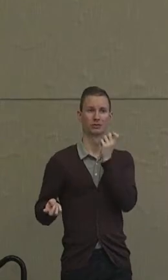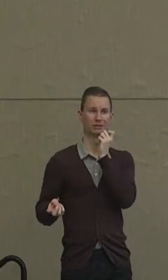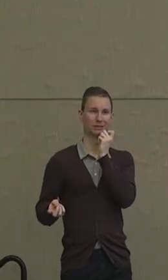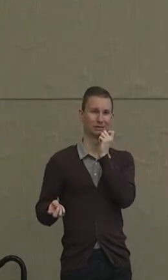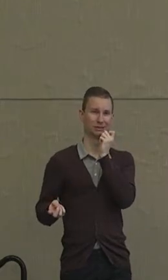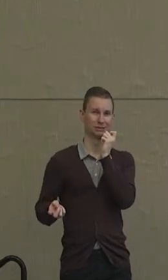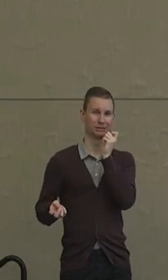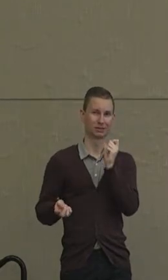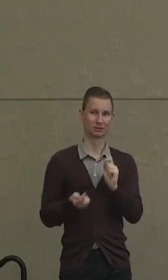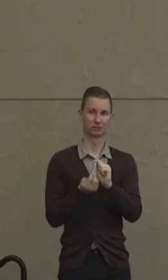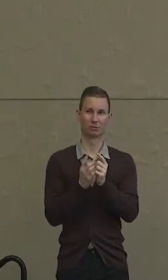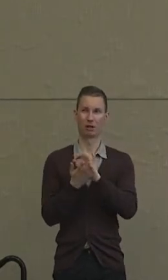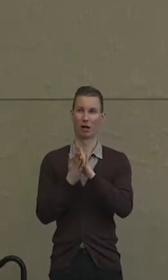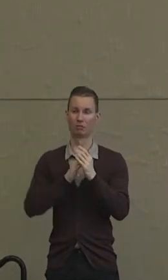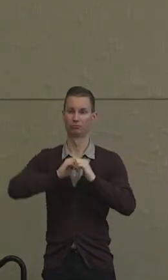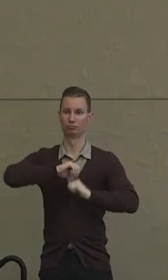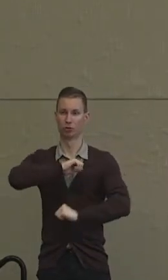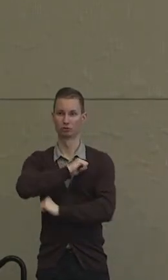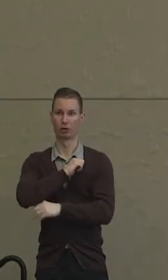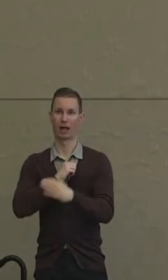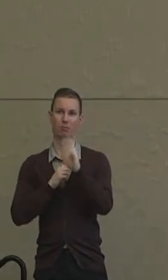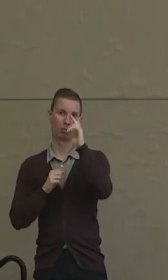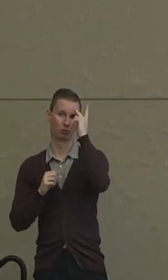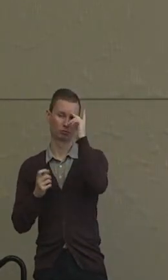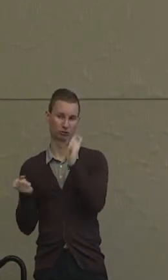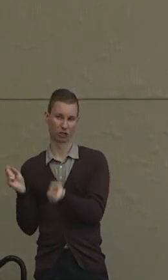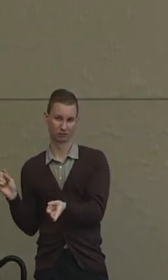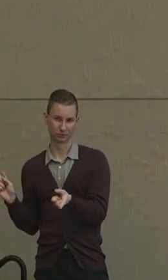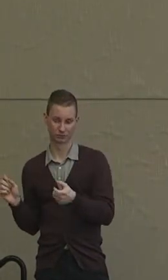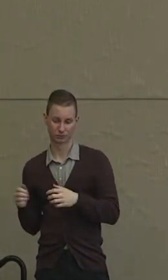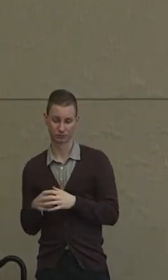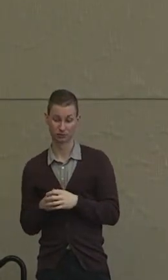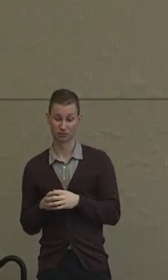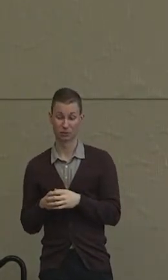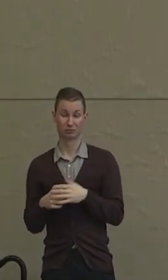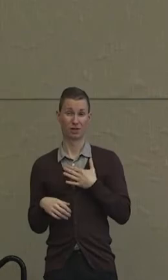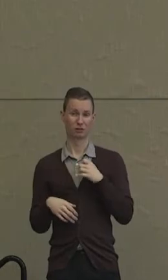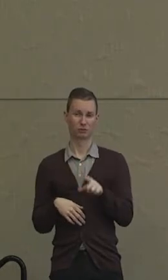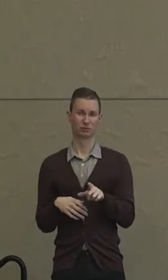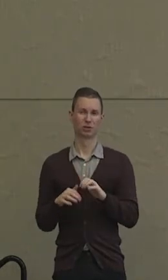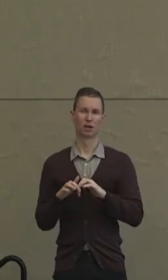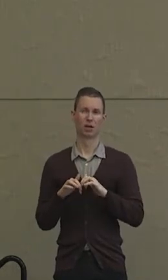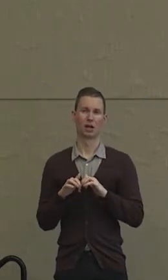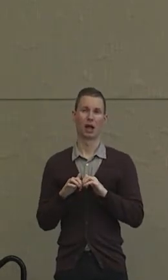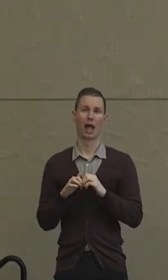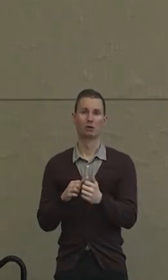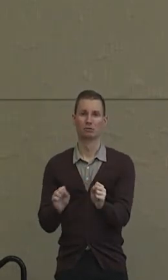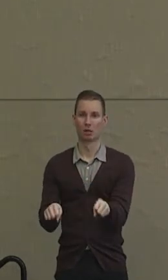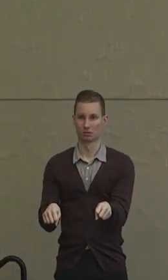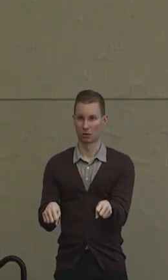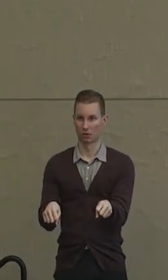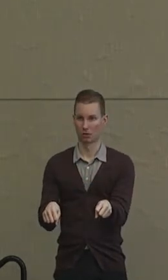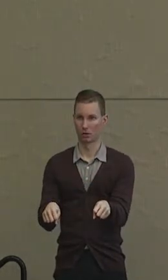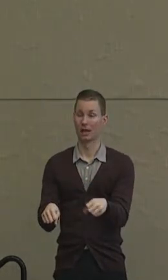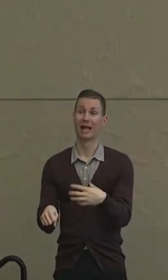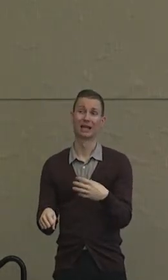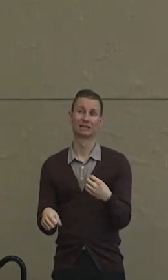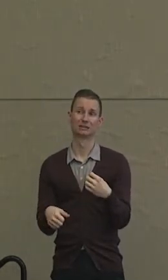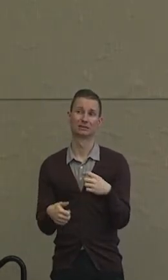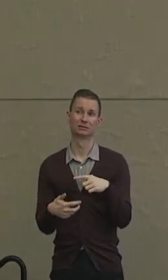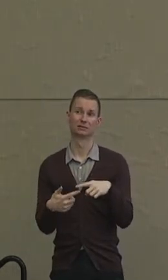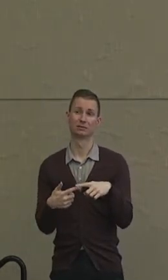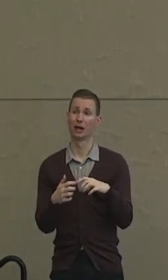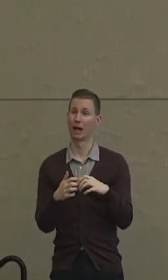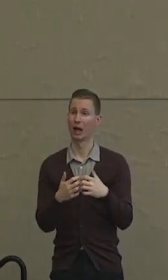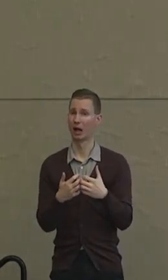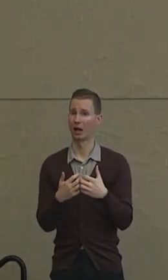necessarily translate into structural, mm-hmm, and political change. Mm-hmm. The question, I think, is how is that possible, and how might